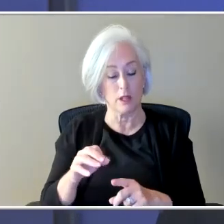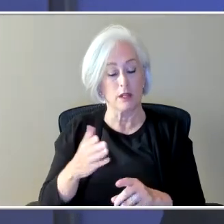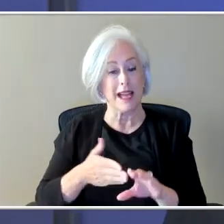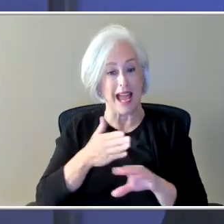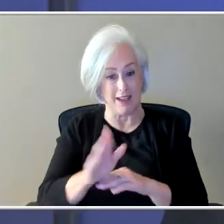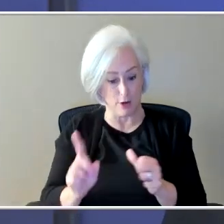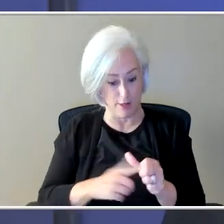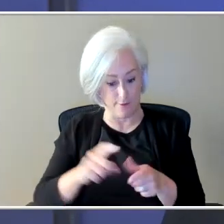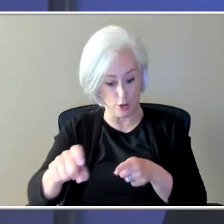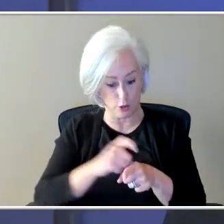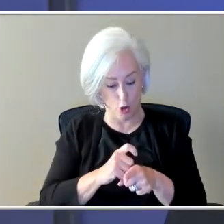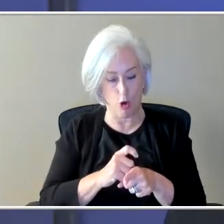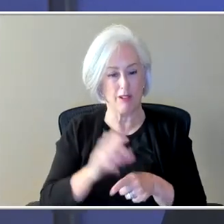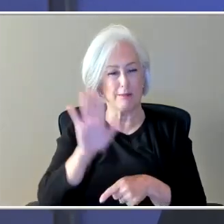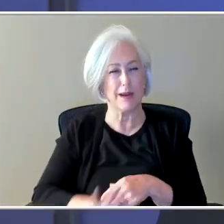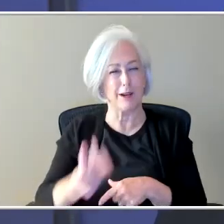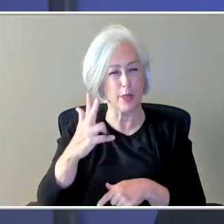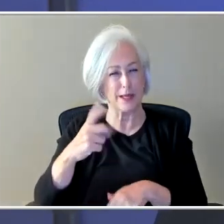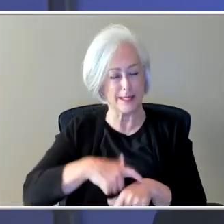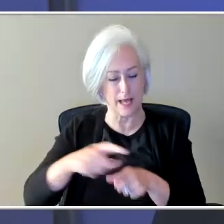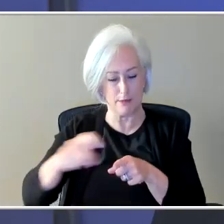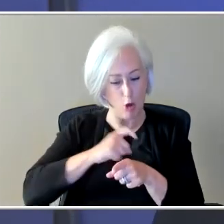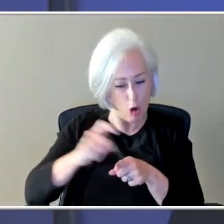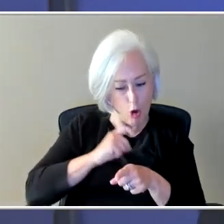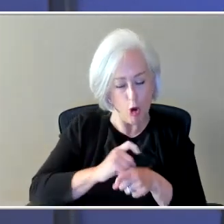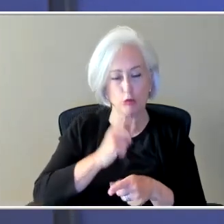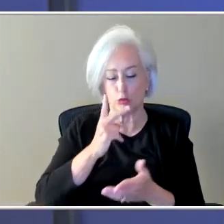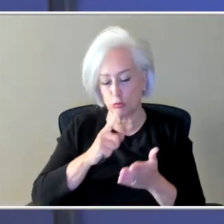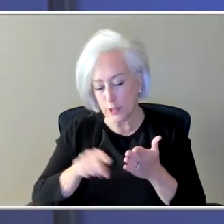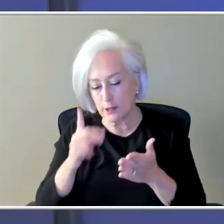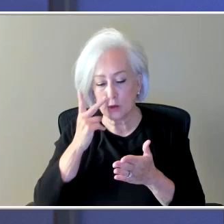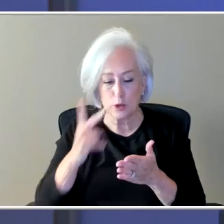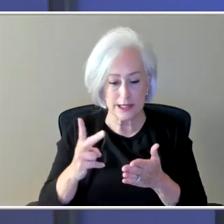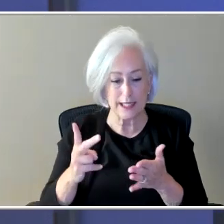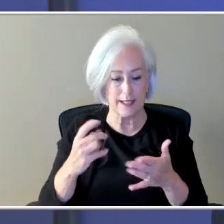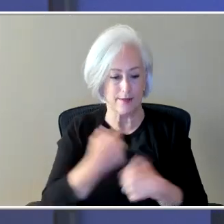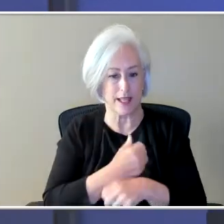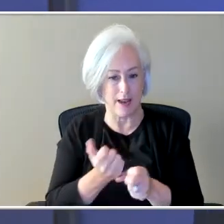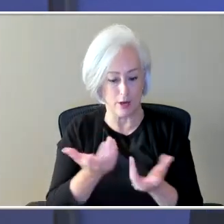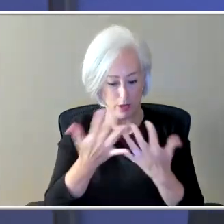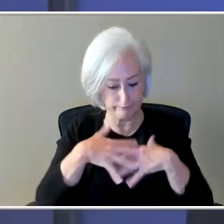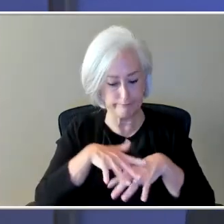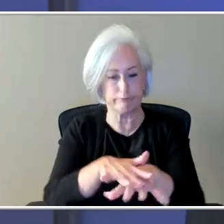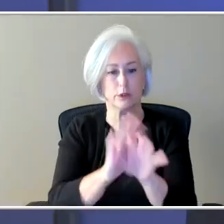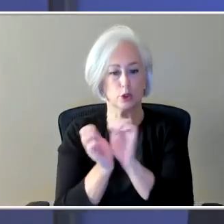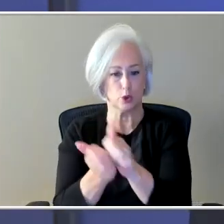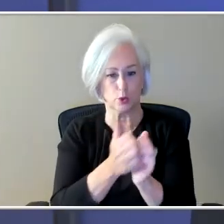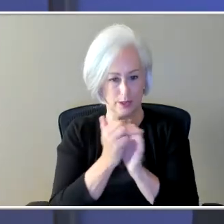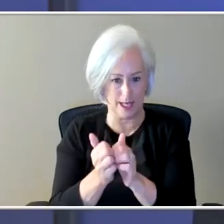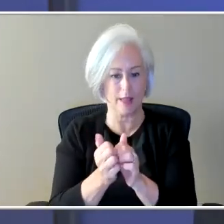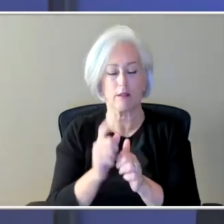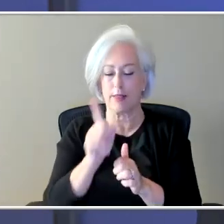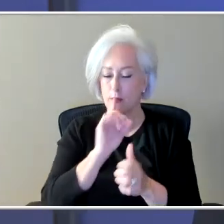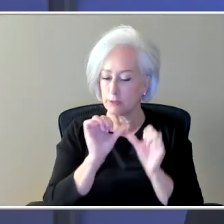and it was just those check-ins to make sure that the other people on the other end that I was going to hand it off to, they were going to be there for me, and then